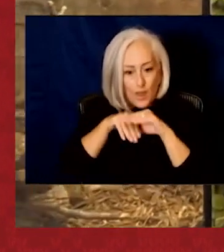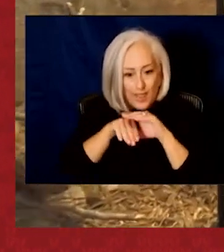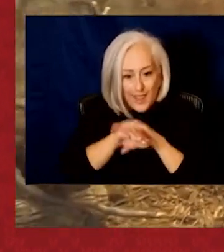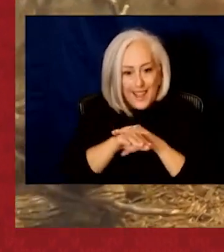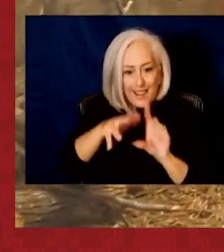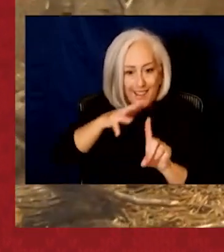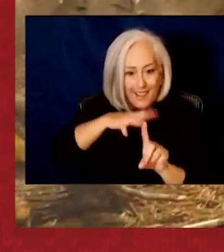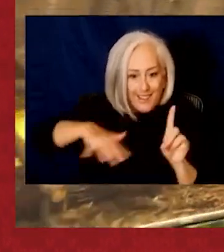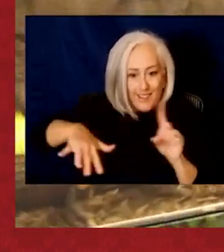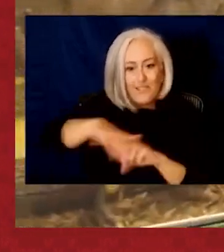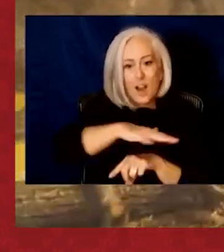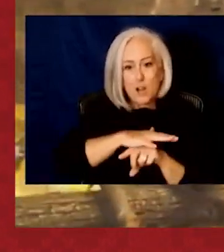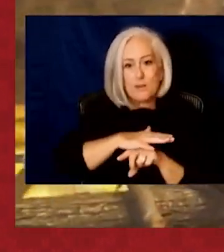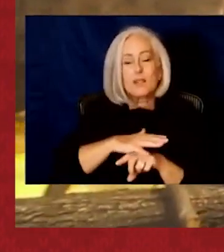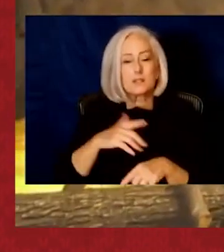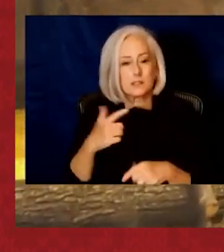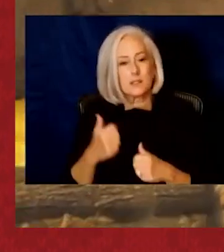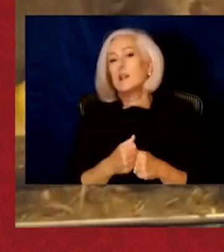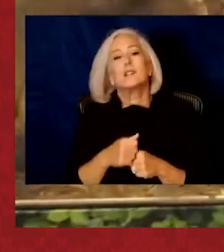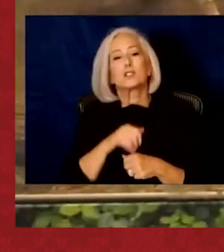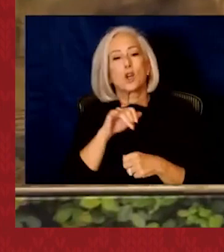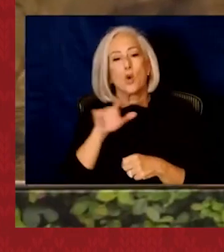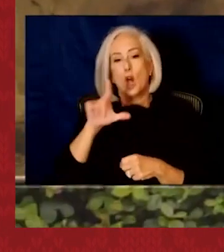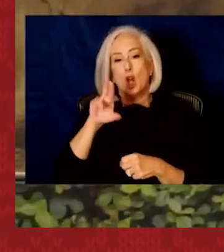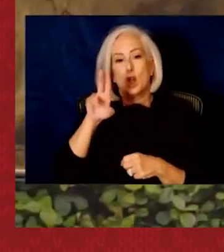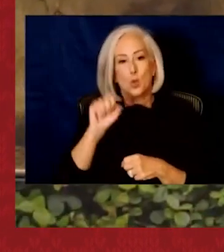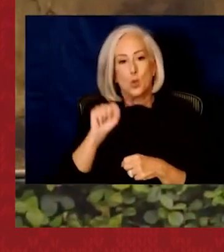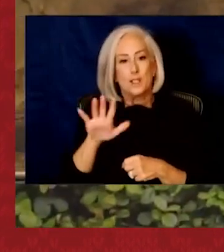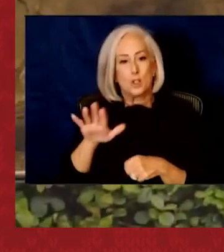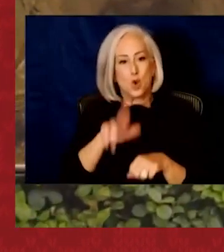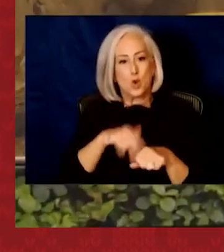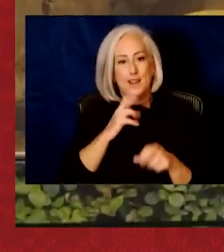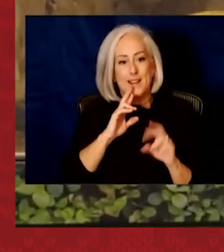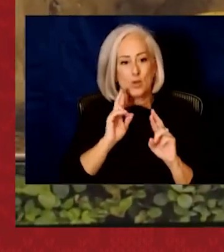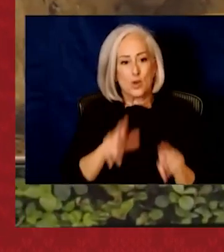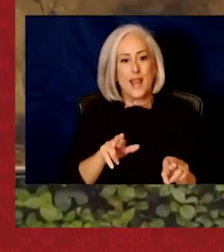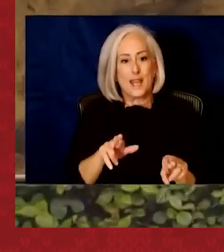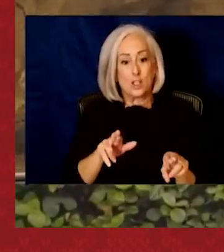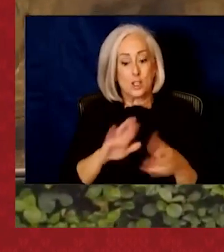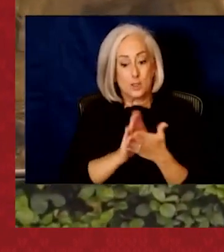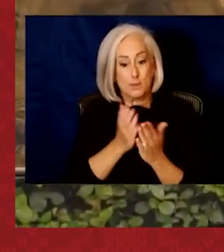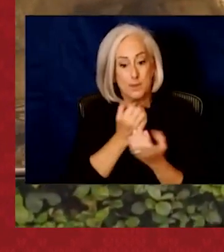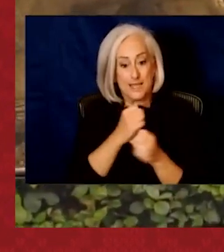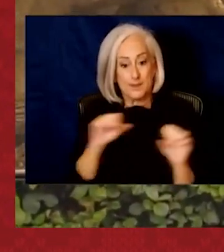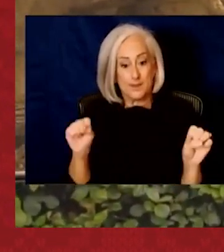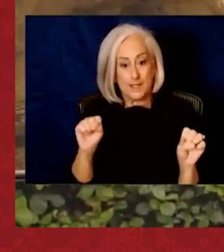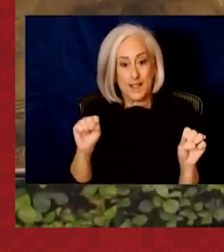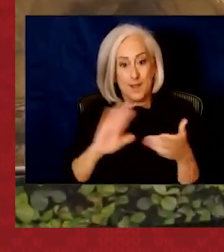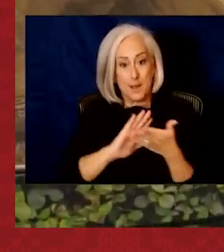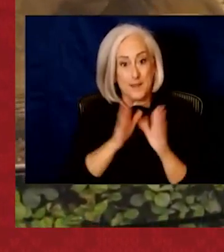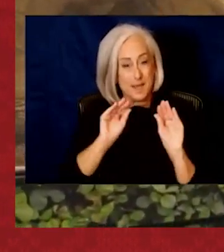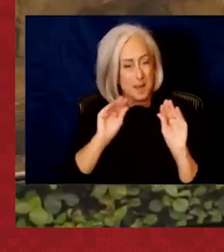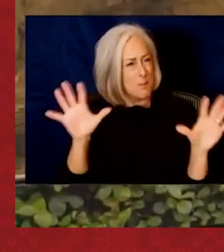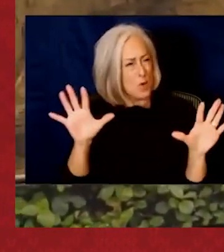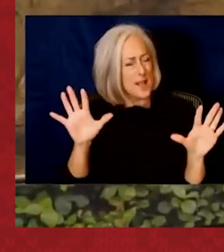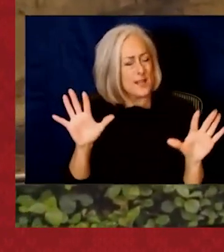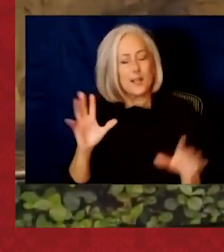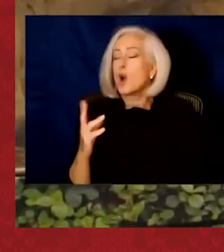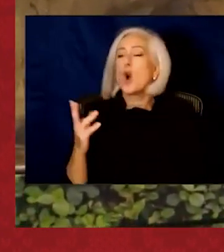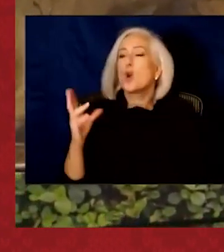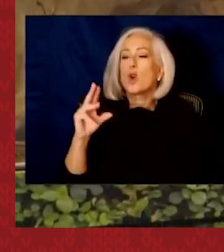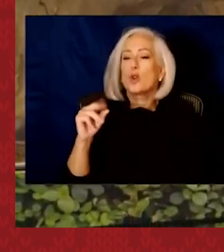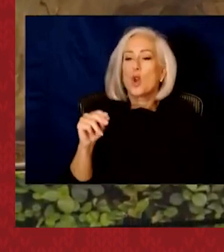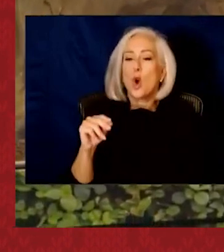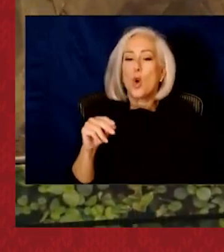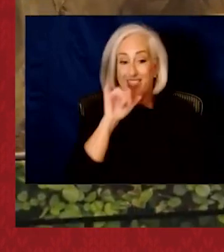Louise, that's her natural reaction to being safe, is she turns bright? No. I mean, why is she so bright? That's unnatural.